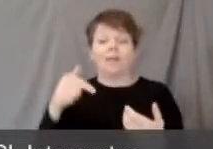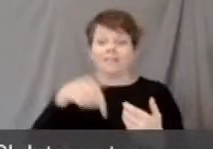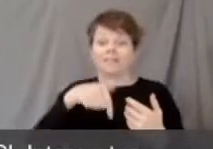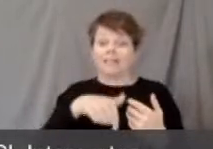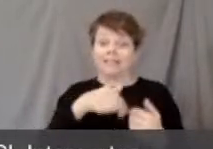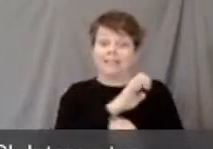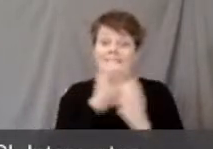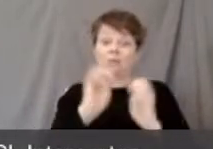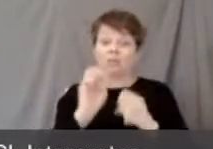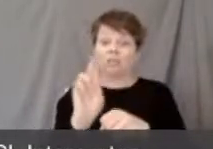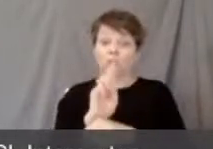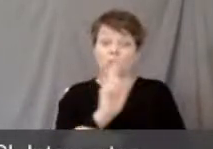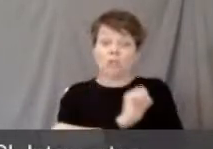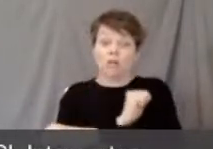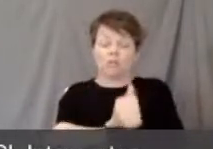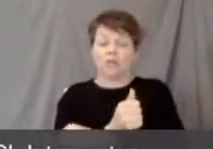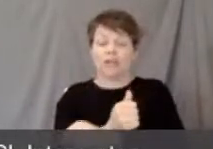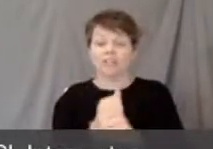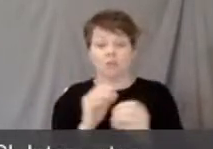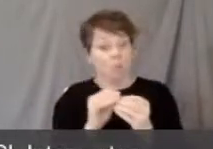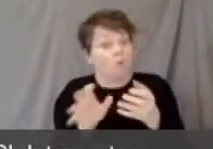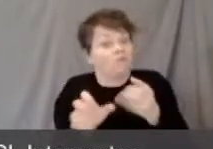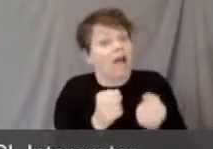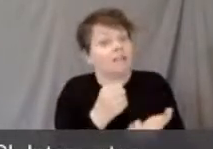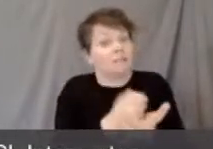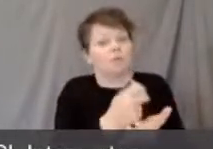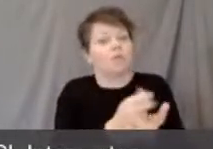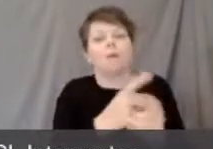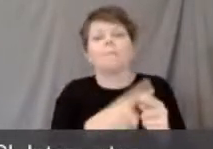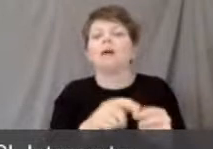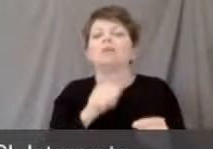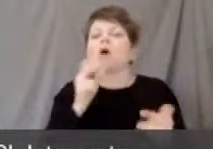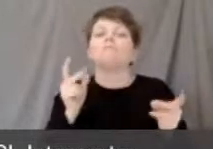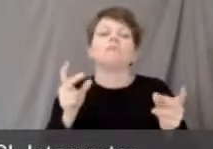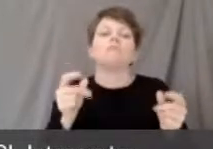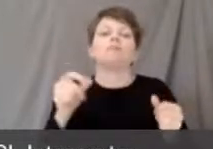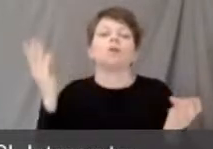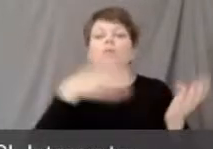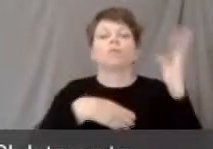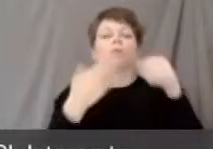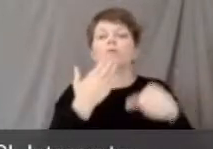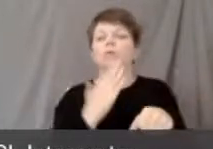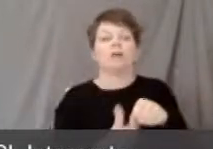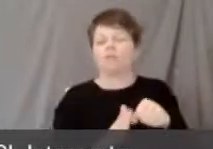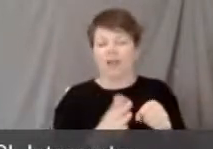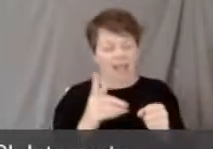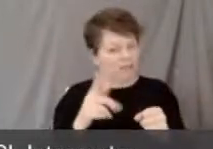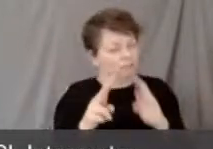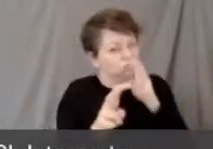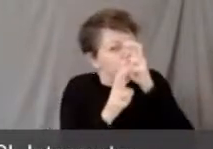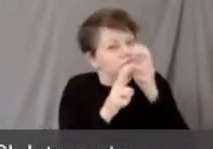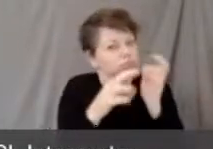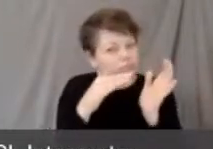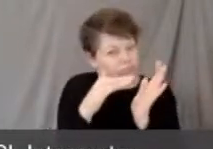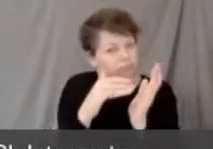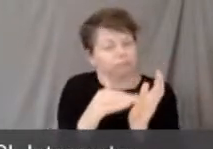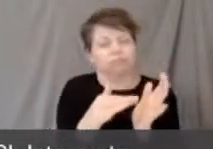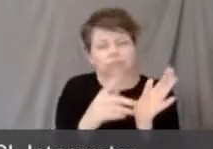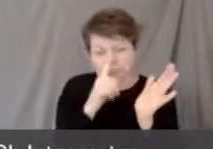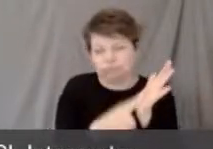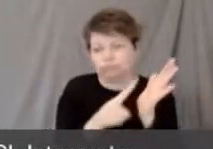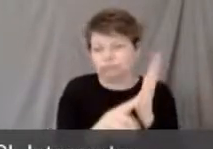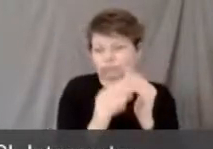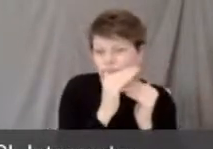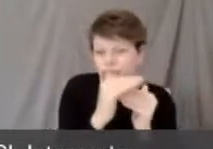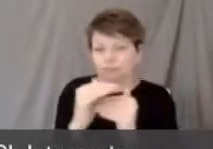strict criteria that need to be met for consideration of this process through the FDA. And there's also independent data safety review